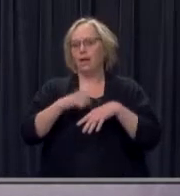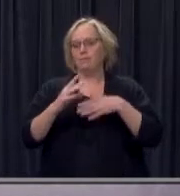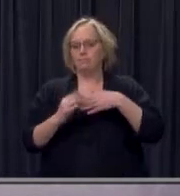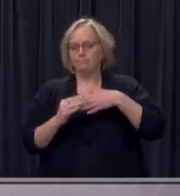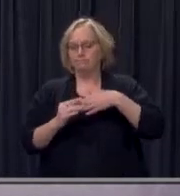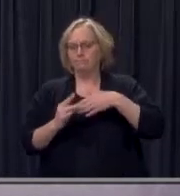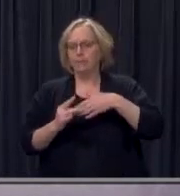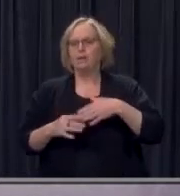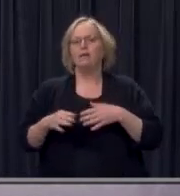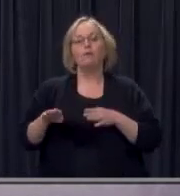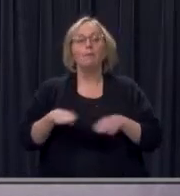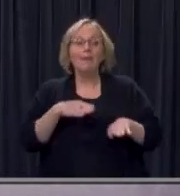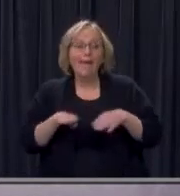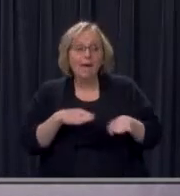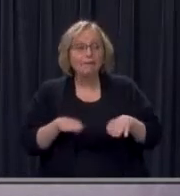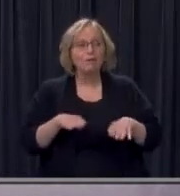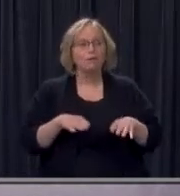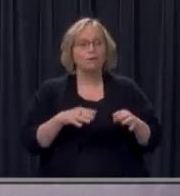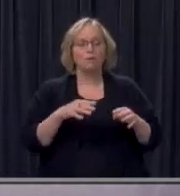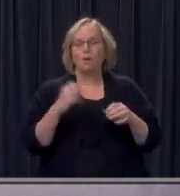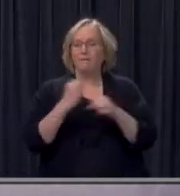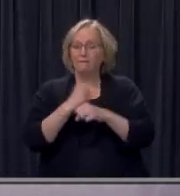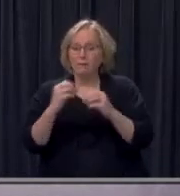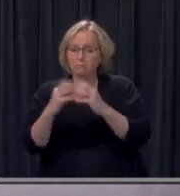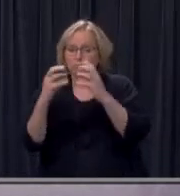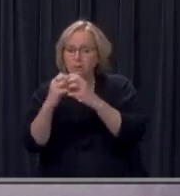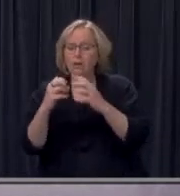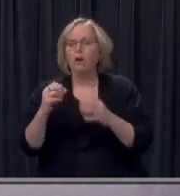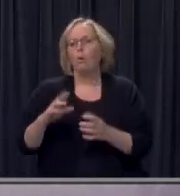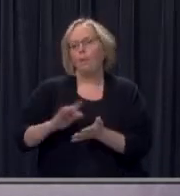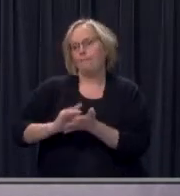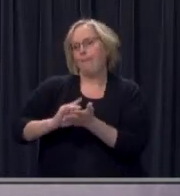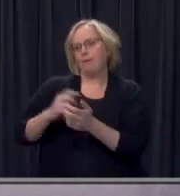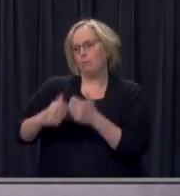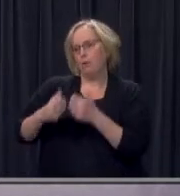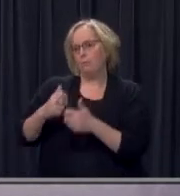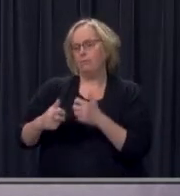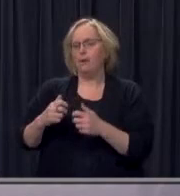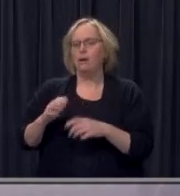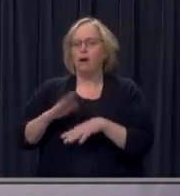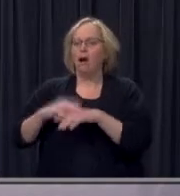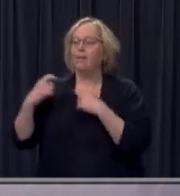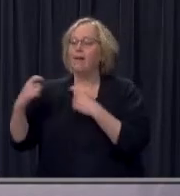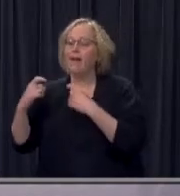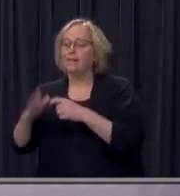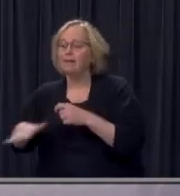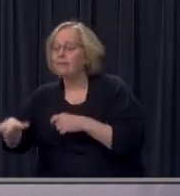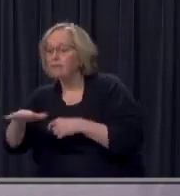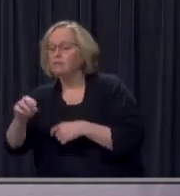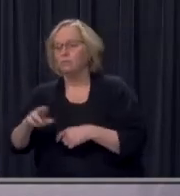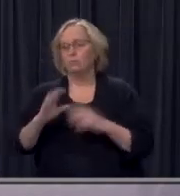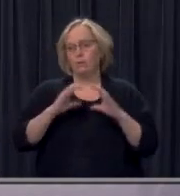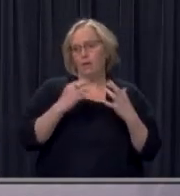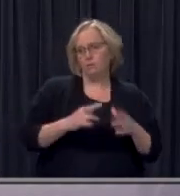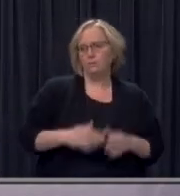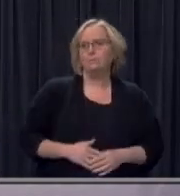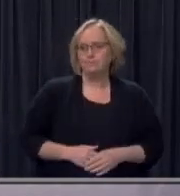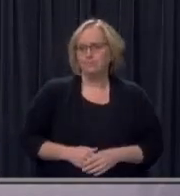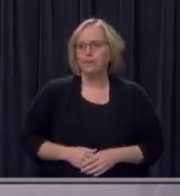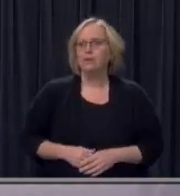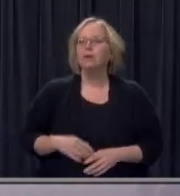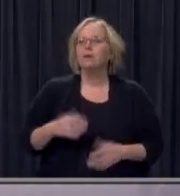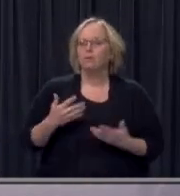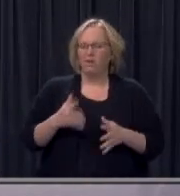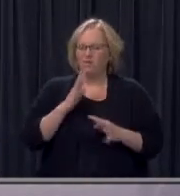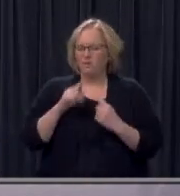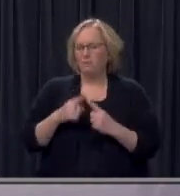matter, it could be a fight or disturbance, or a medical issue, whether it's at an athletic field or in the classroom. Talked about the lockdown